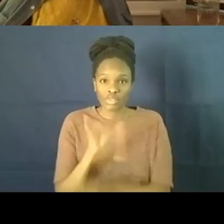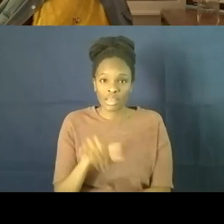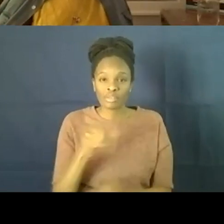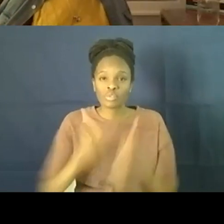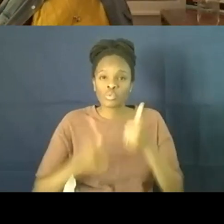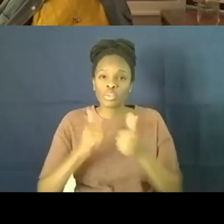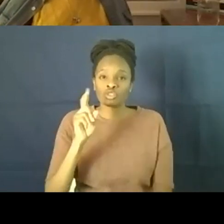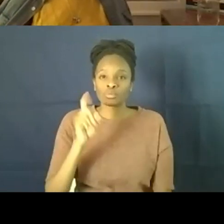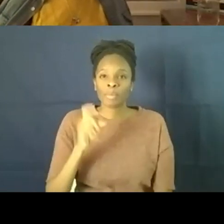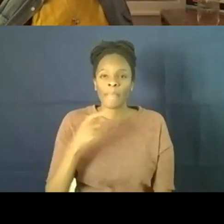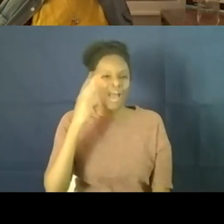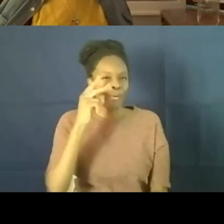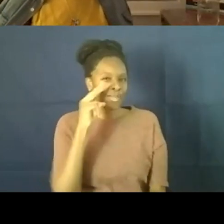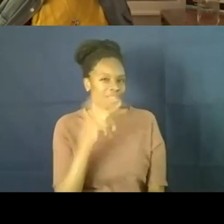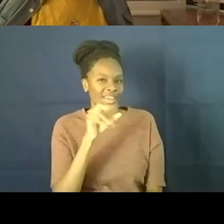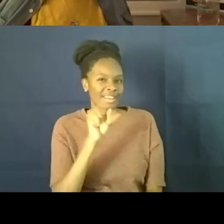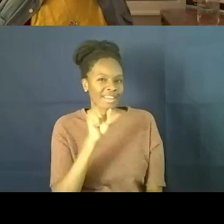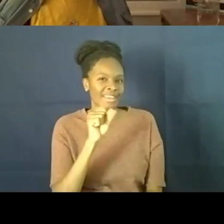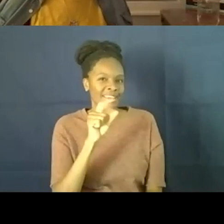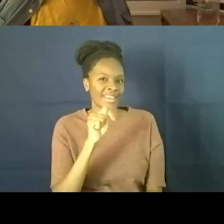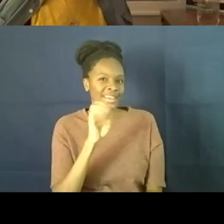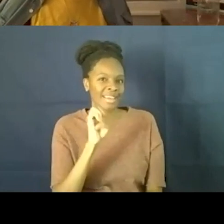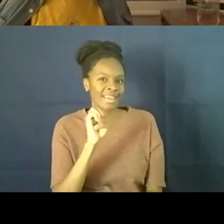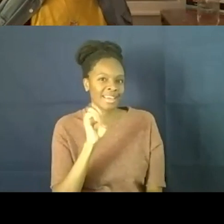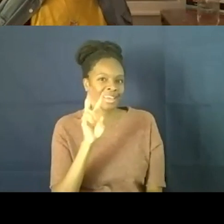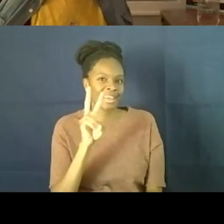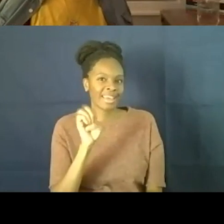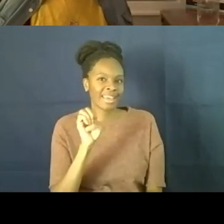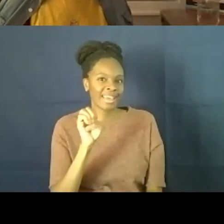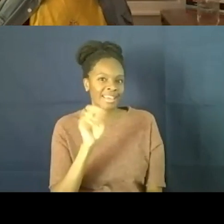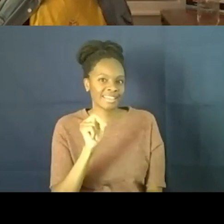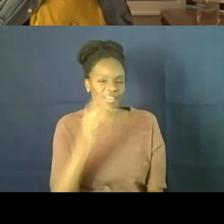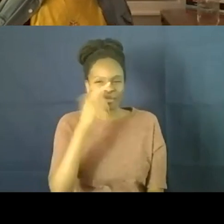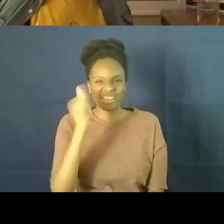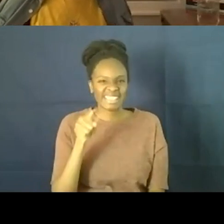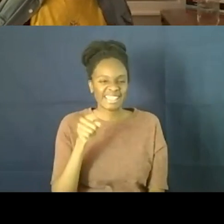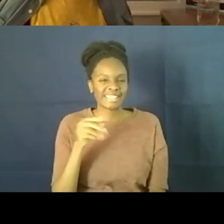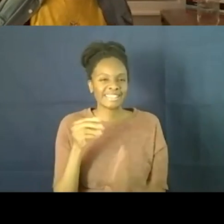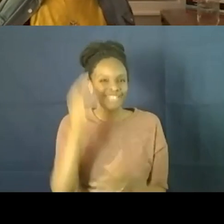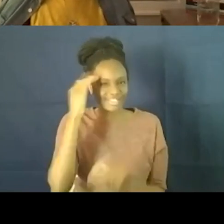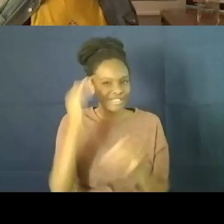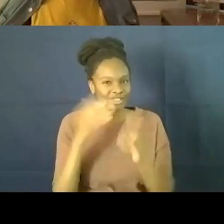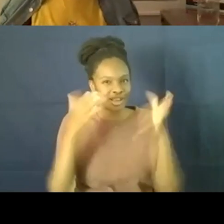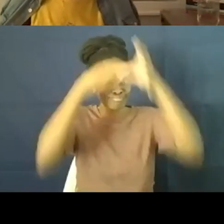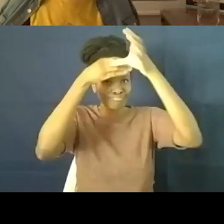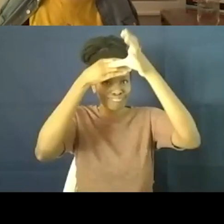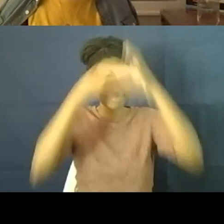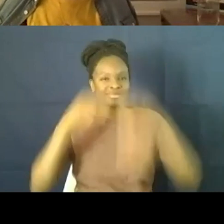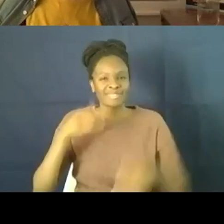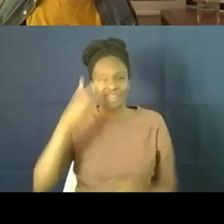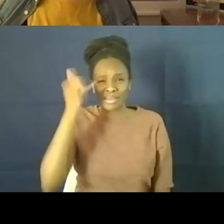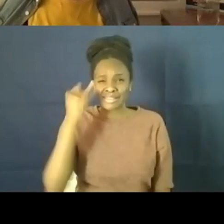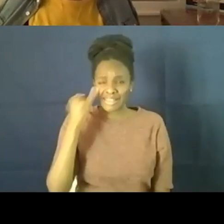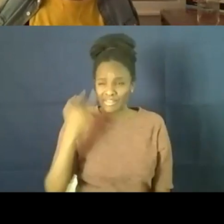I'm gonna look at Steven, because Steven's like the low-key Dear White People historian. Like, Whenever we don't know someone's last name, or we don't like remember what